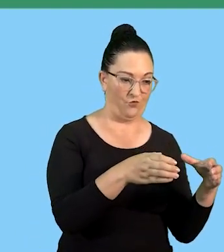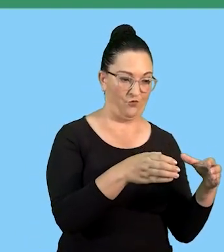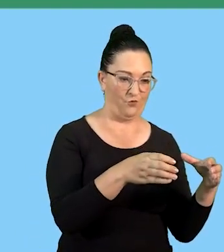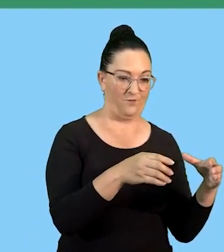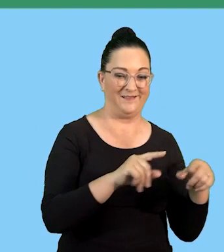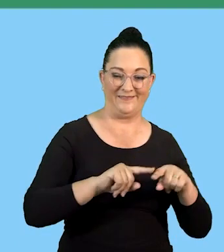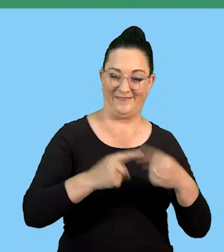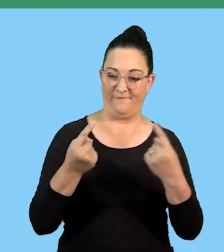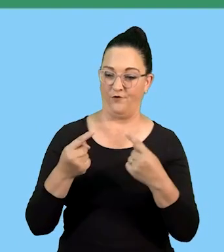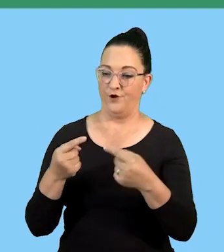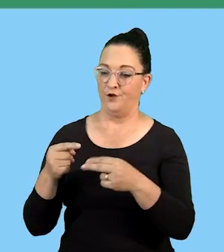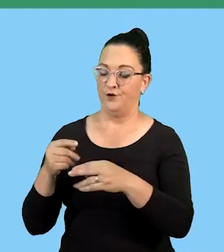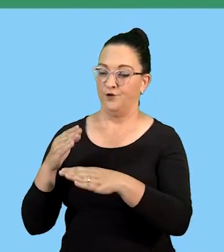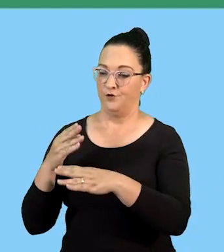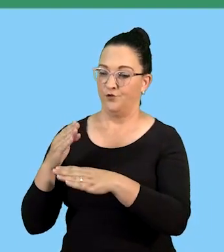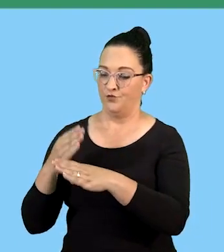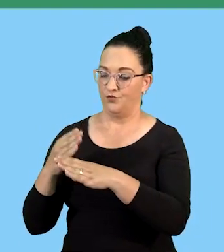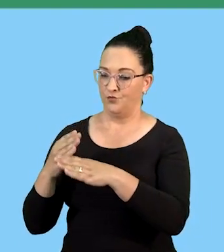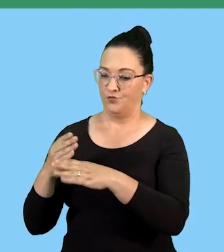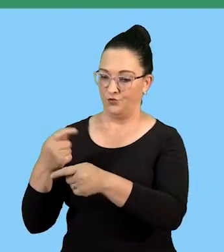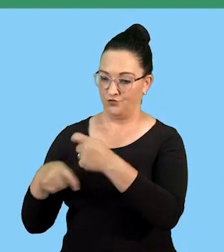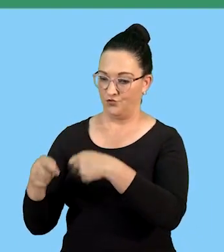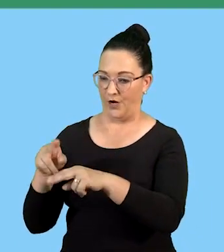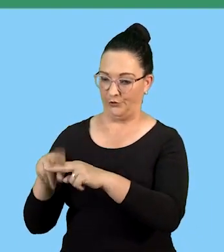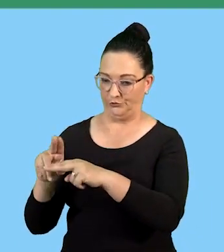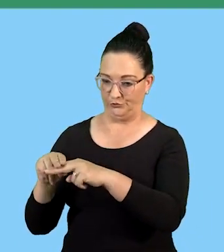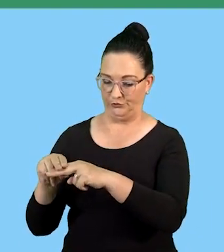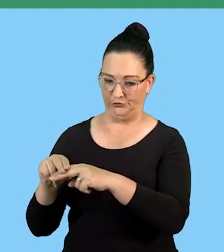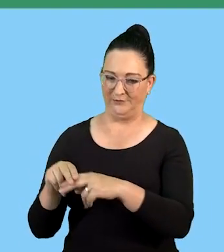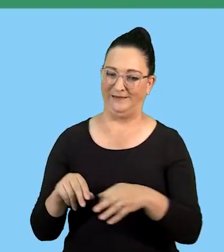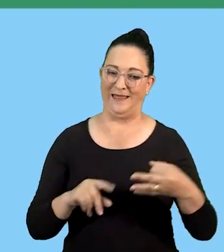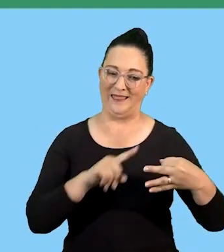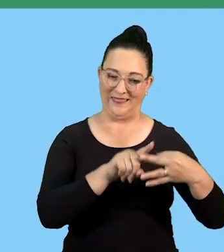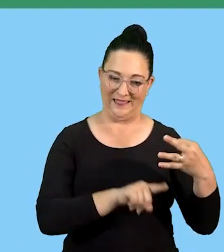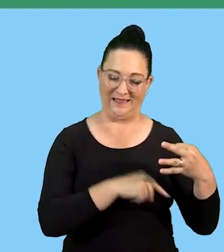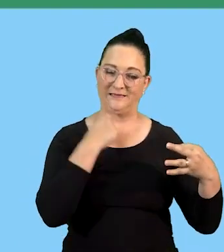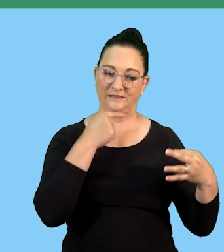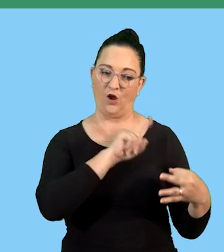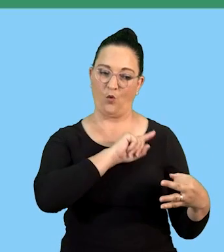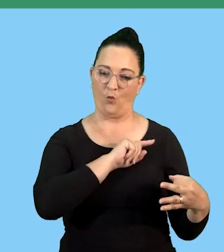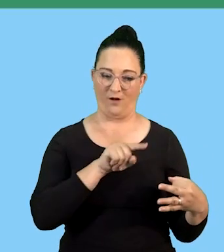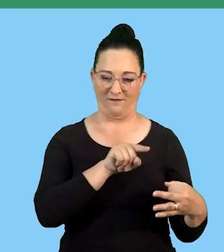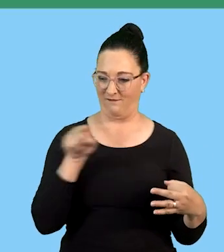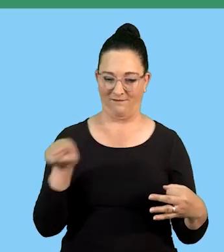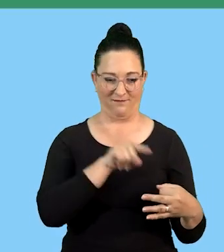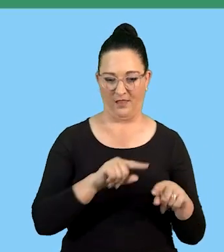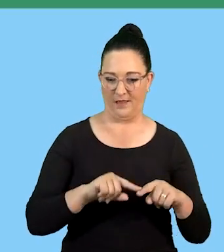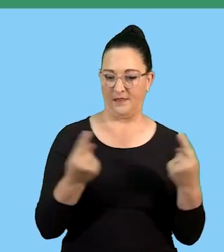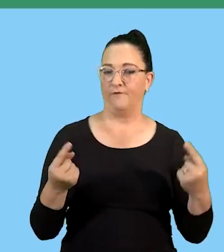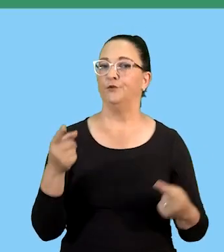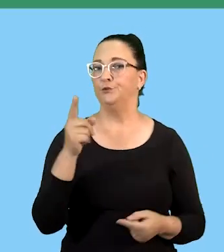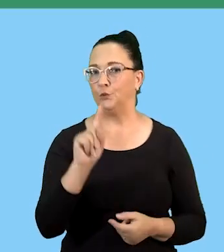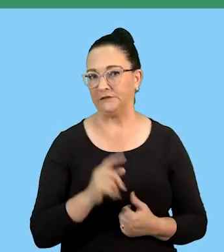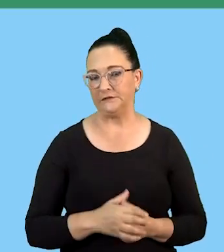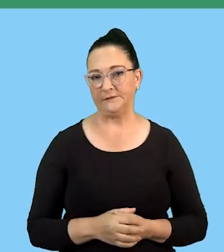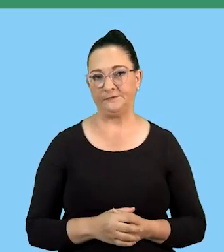trade union. So we are told that those two are not the same, they are different. So you have to now outline how they are different,